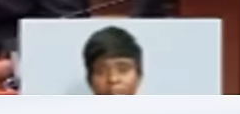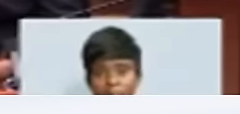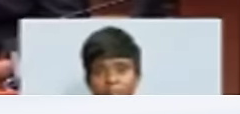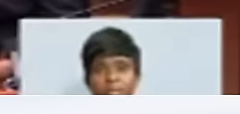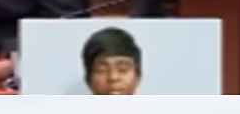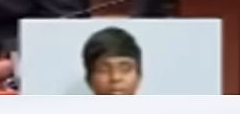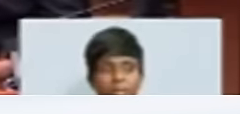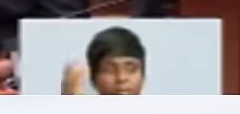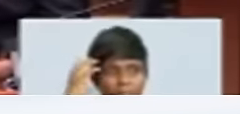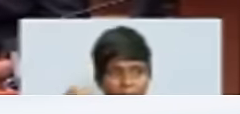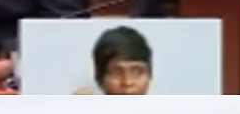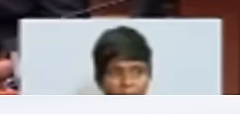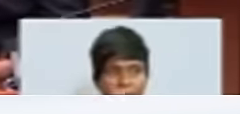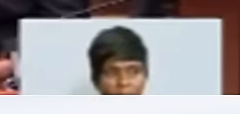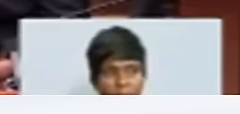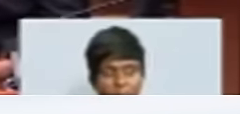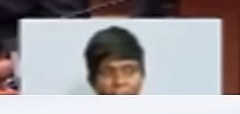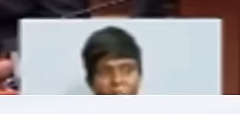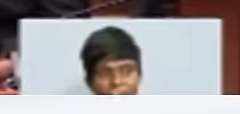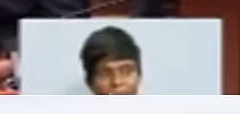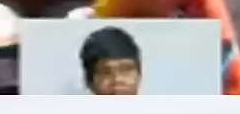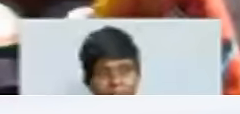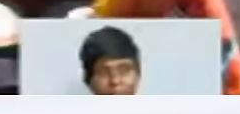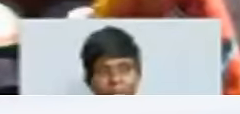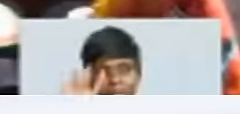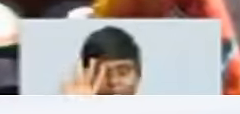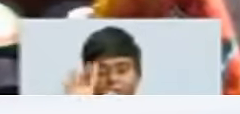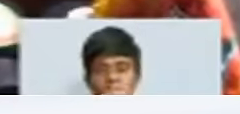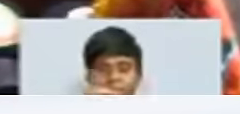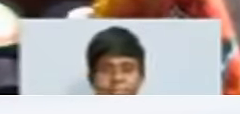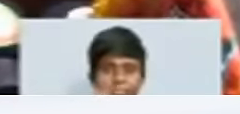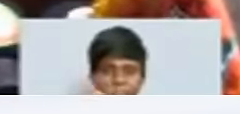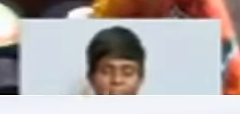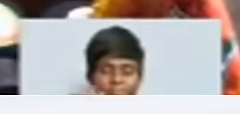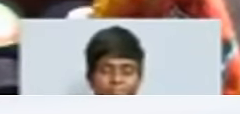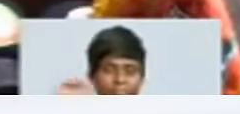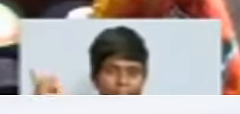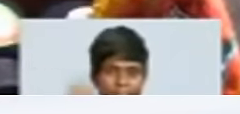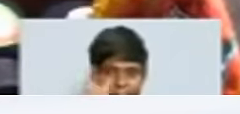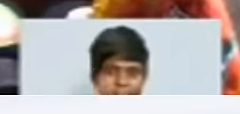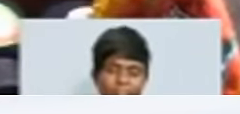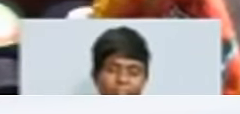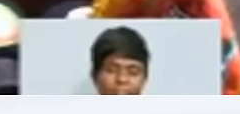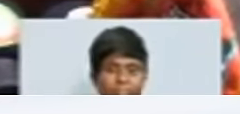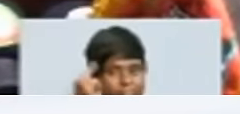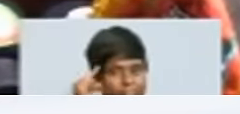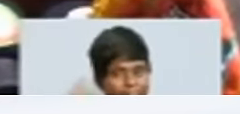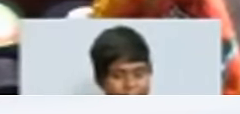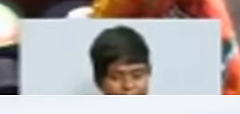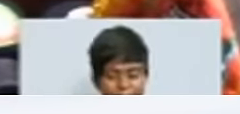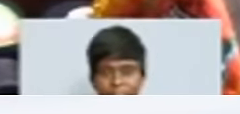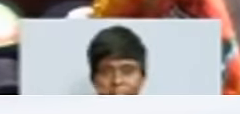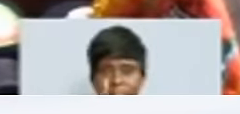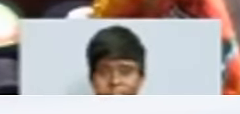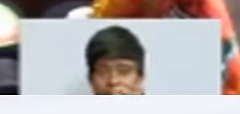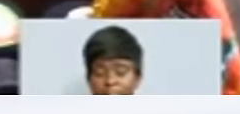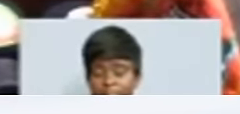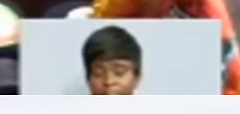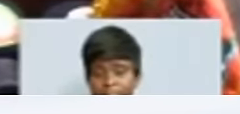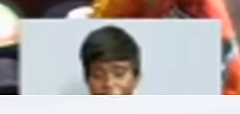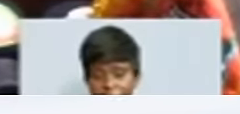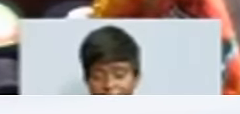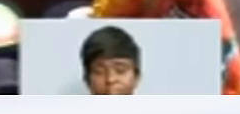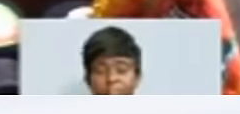legal aid offices were established in 5 additional districts across the country. Government has also established legal